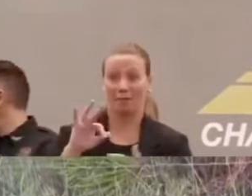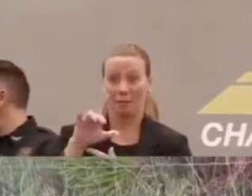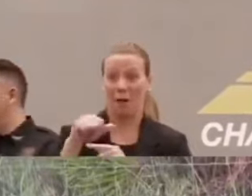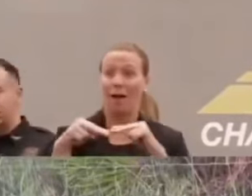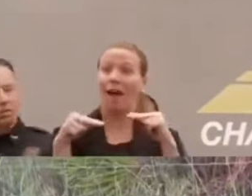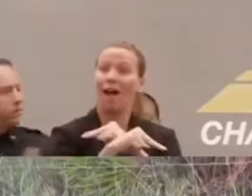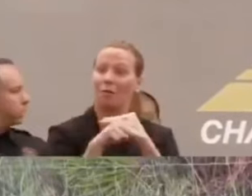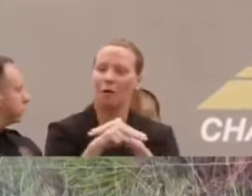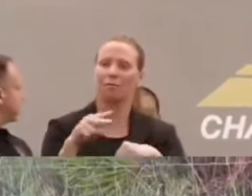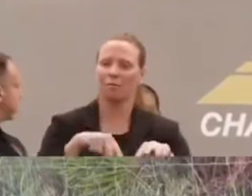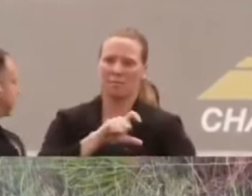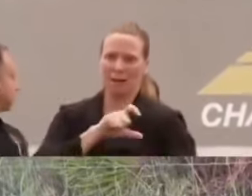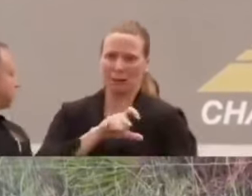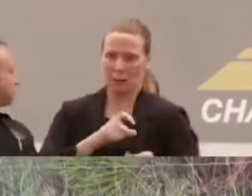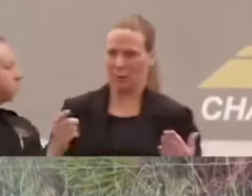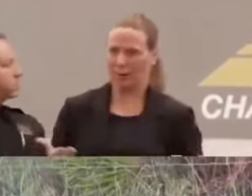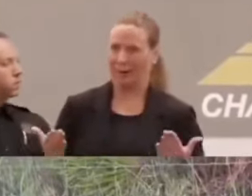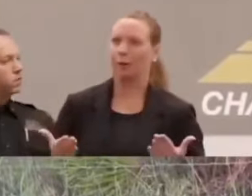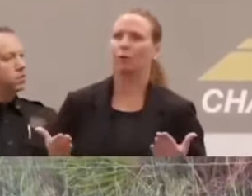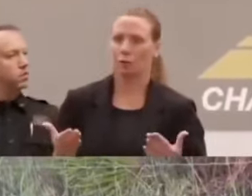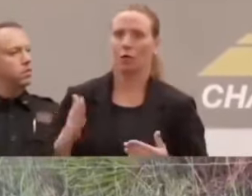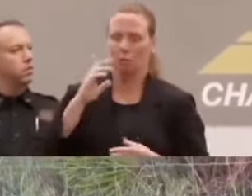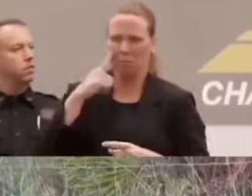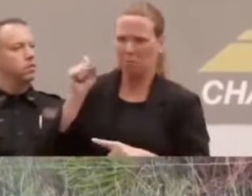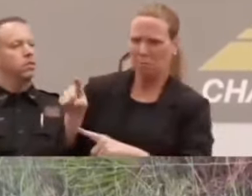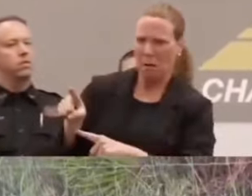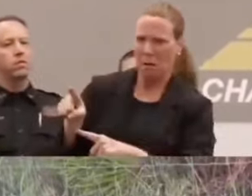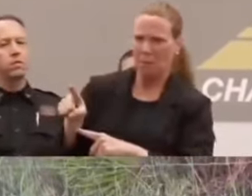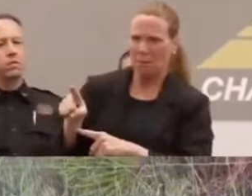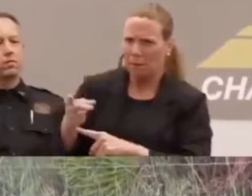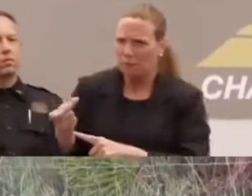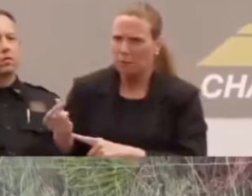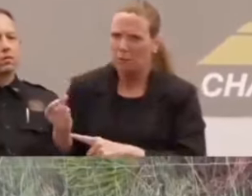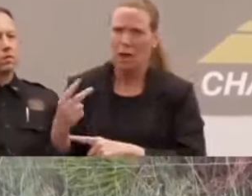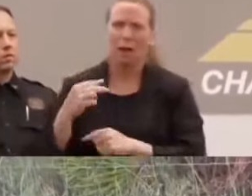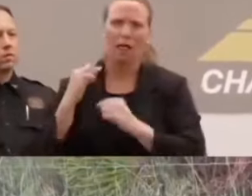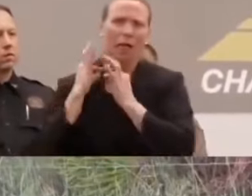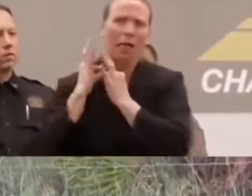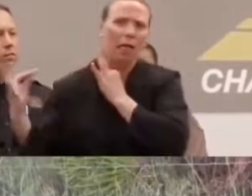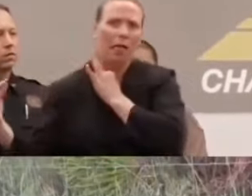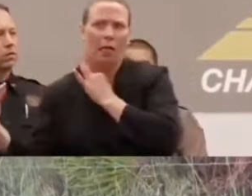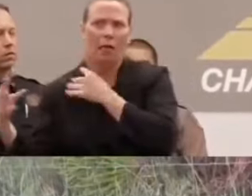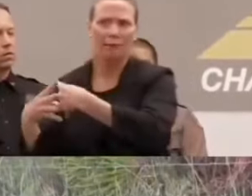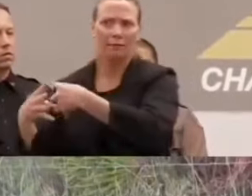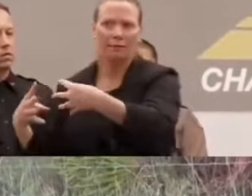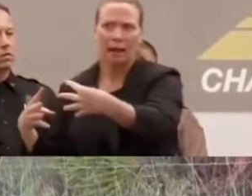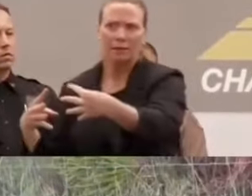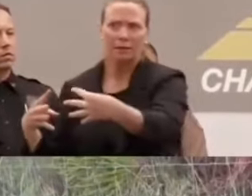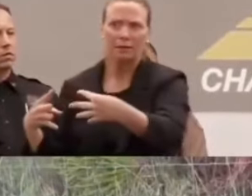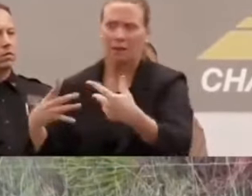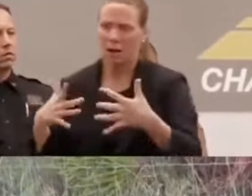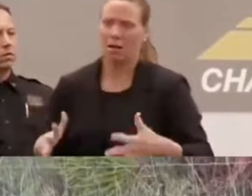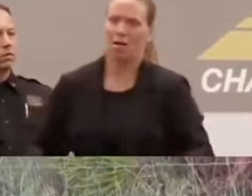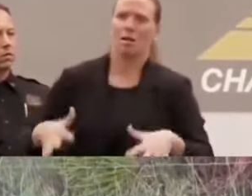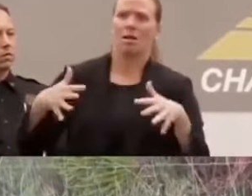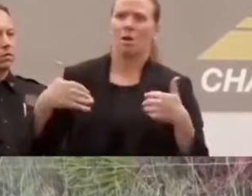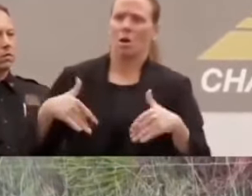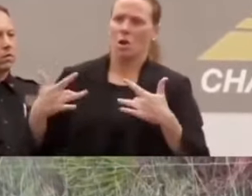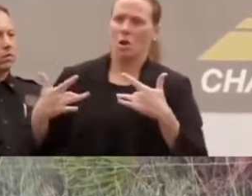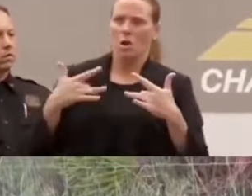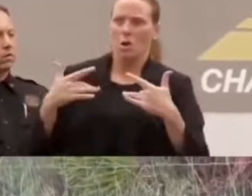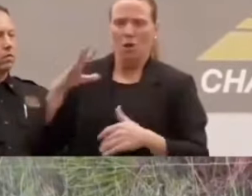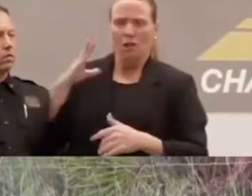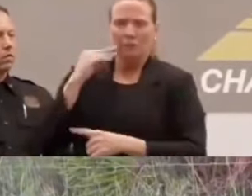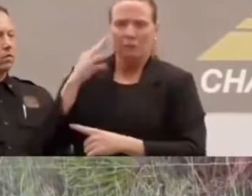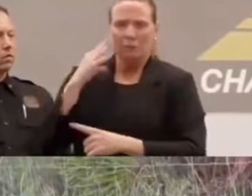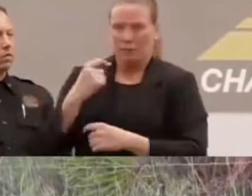with us here today that saw that dog in distress. Dog was very rattled from that experience. Rescued